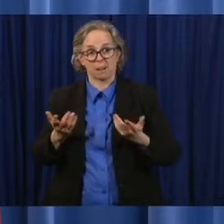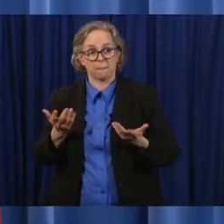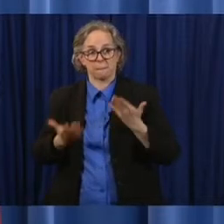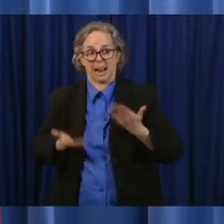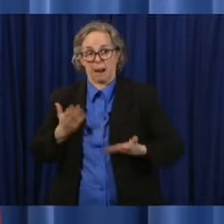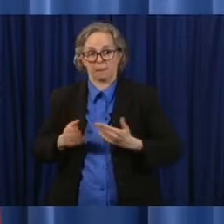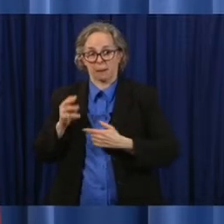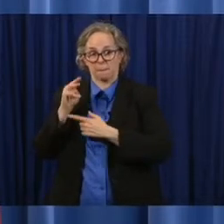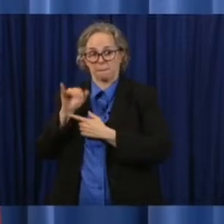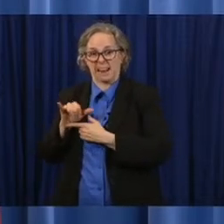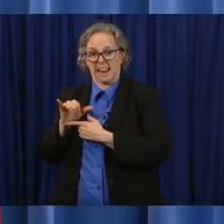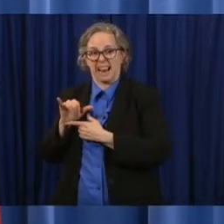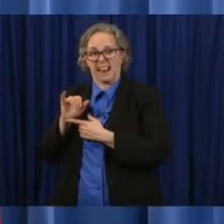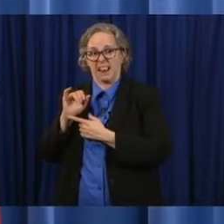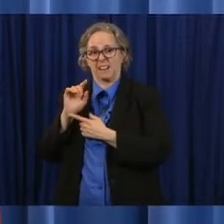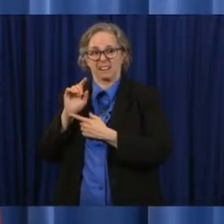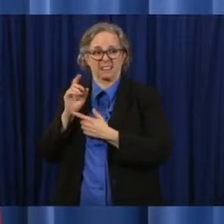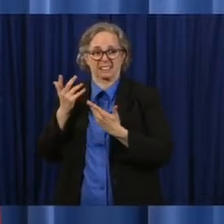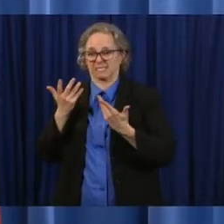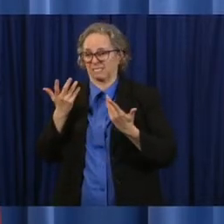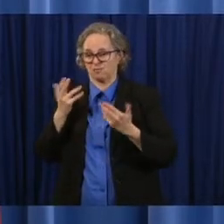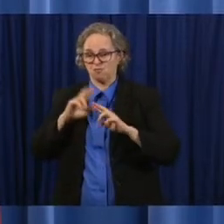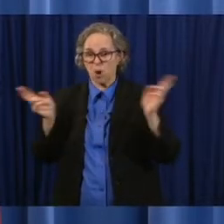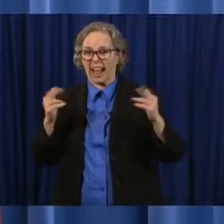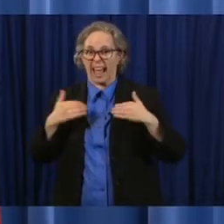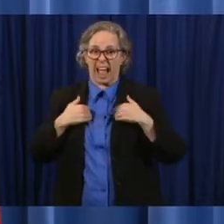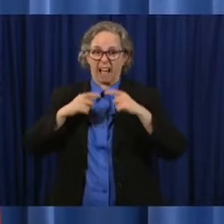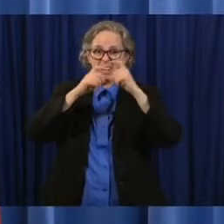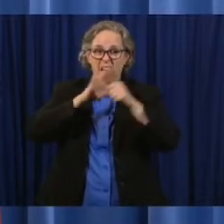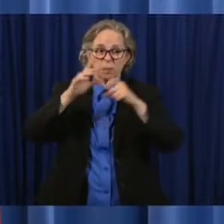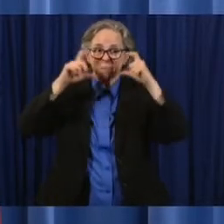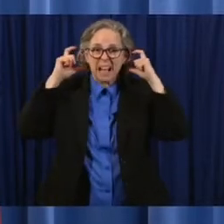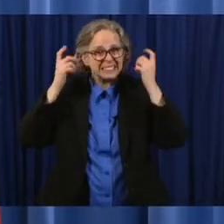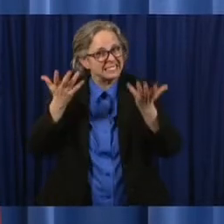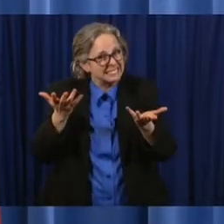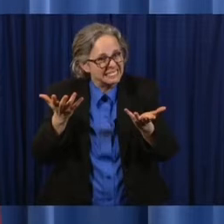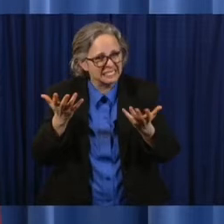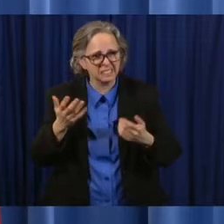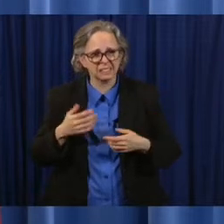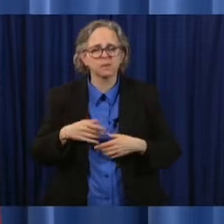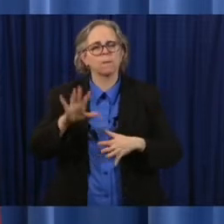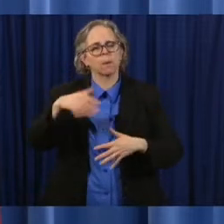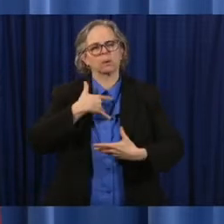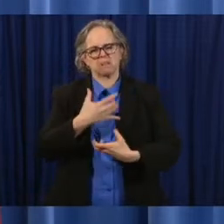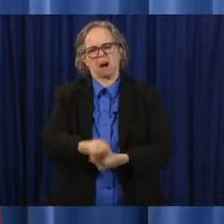able to get. But we're optimistic about it. Thank you.